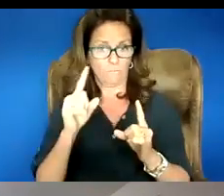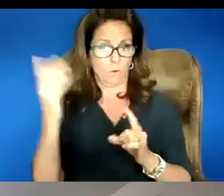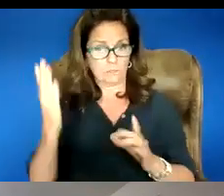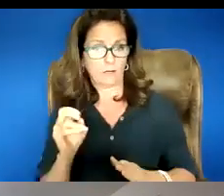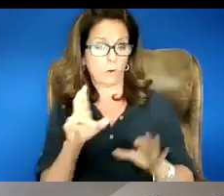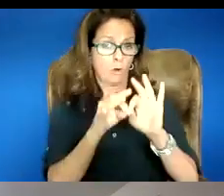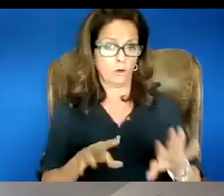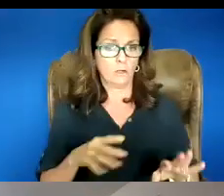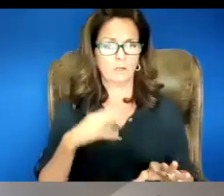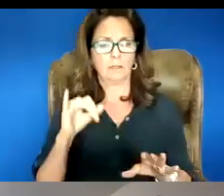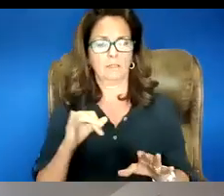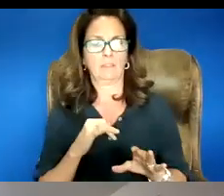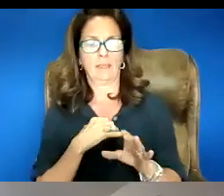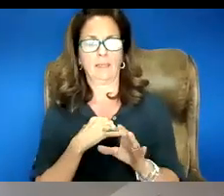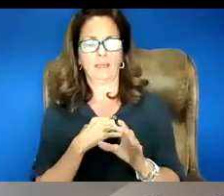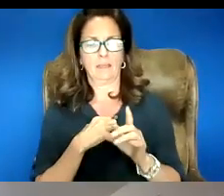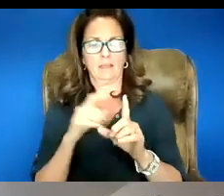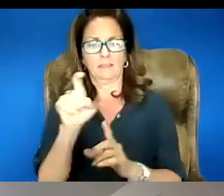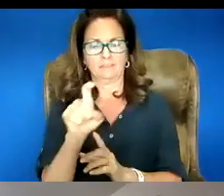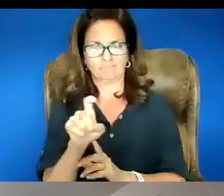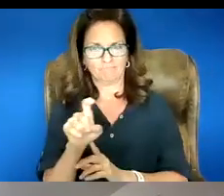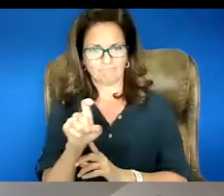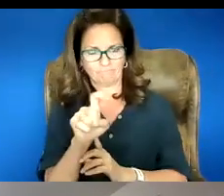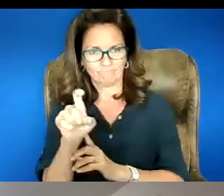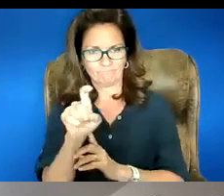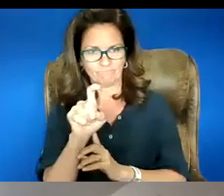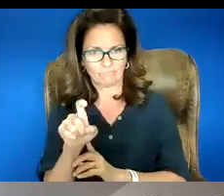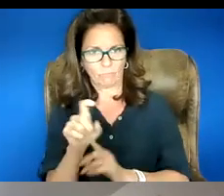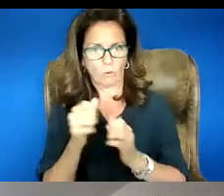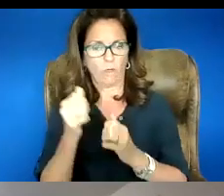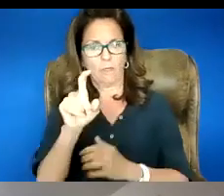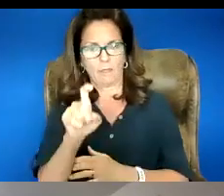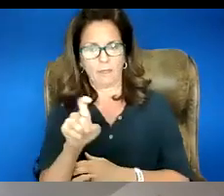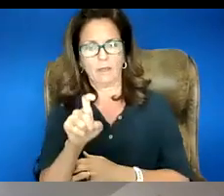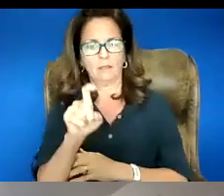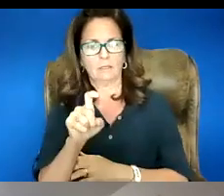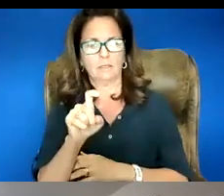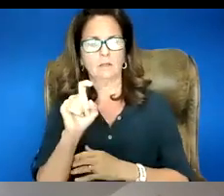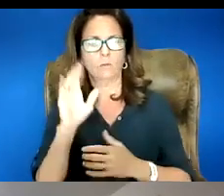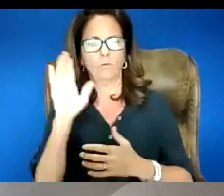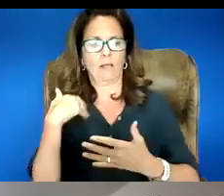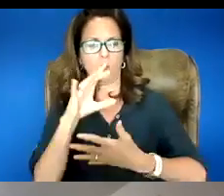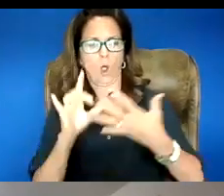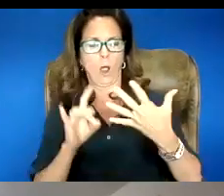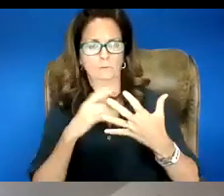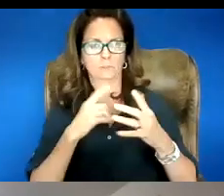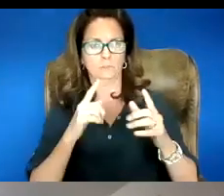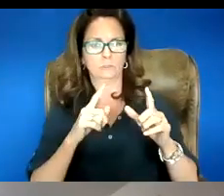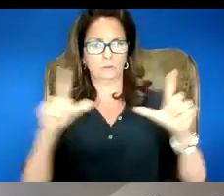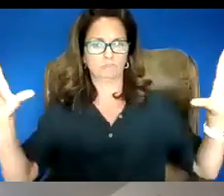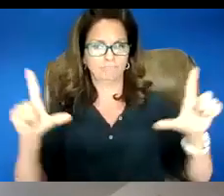and the presenters, and the sizing bar should appear. It'll give you the option to adjust your screen